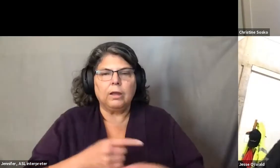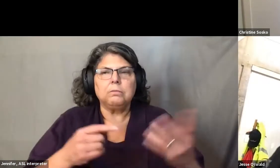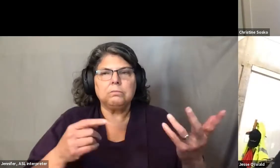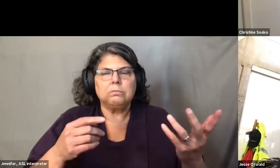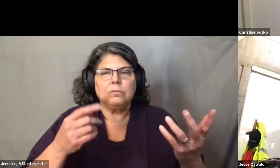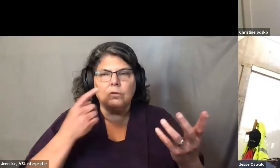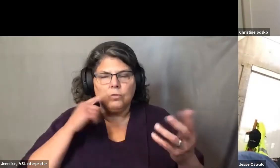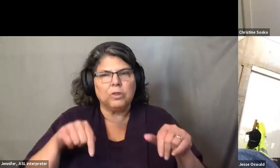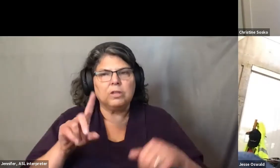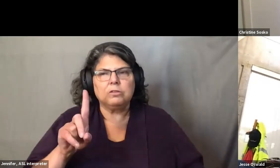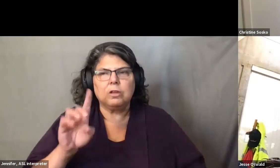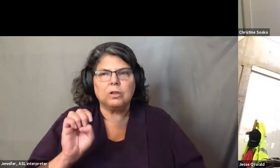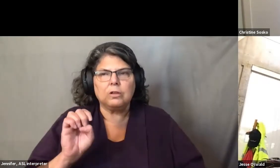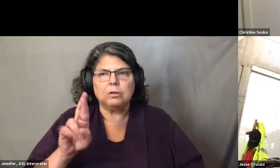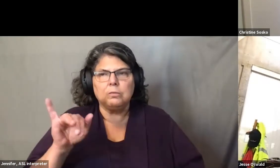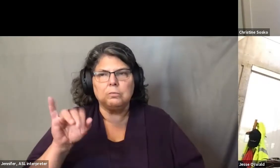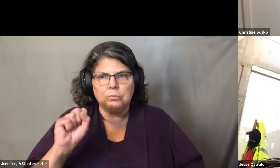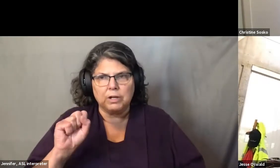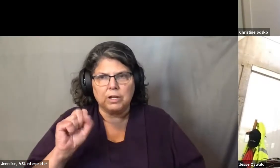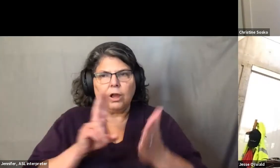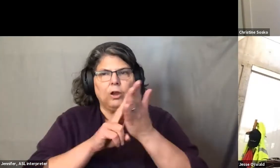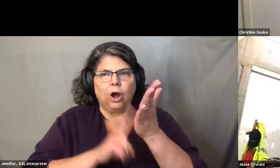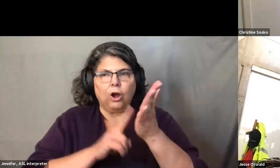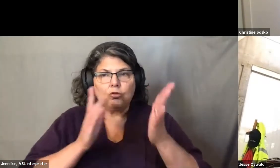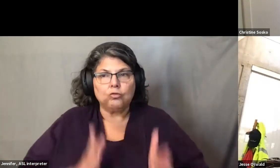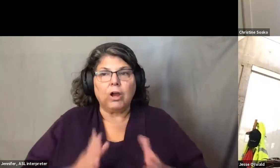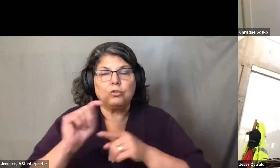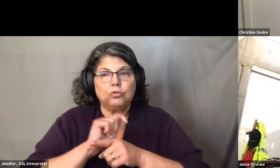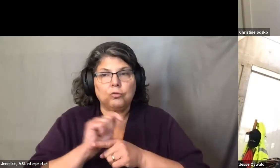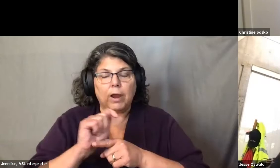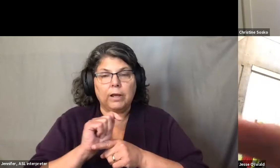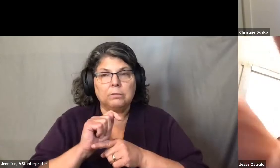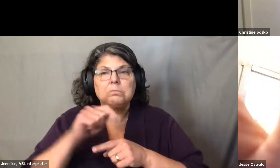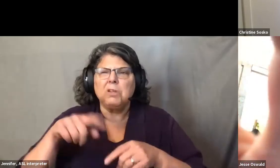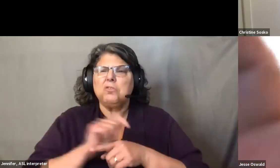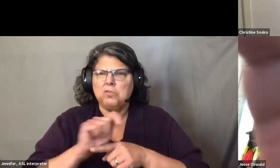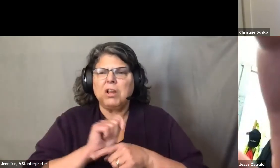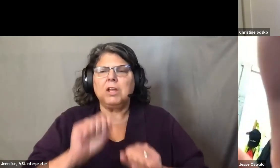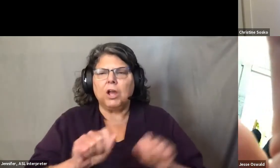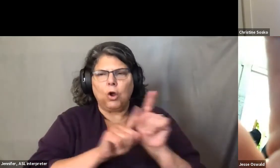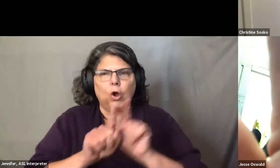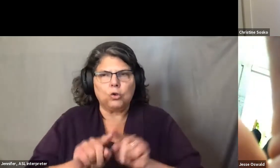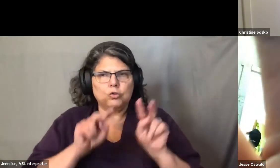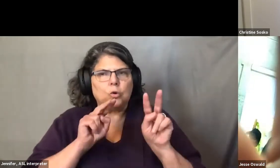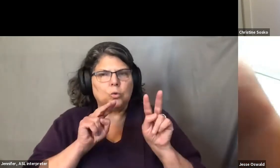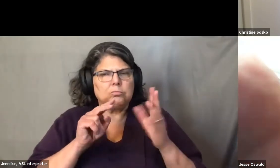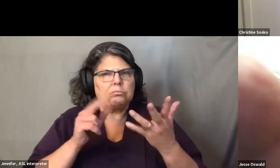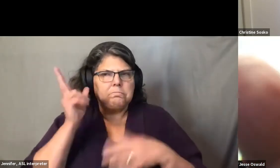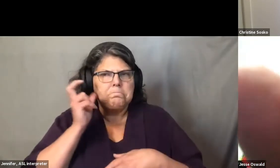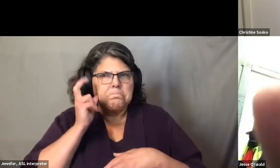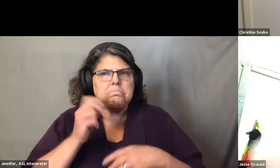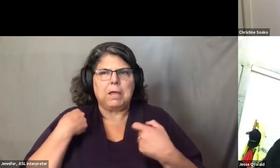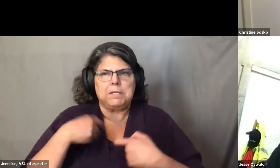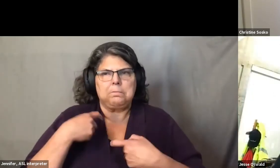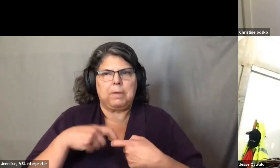contractor training. This training is also available in Spanish interpretation. If